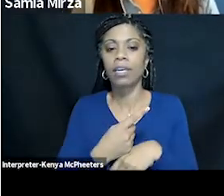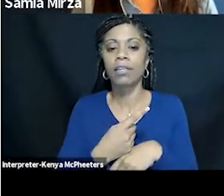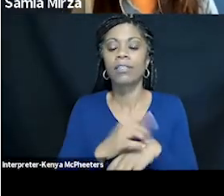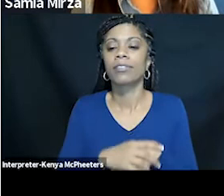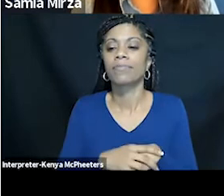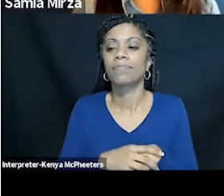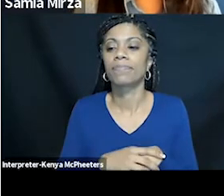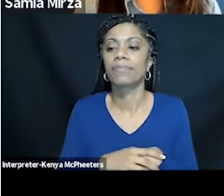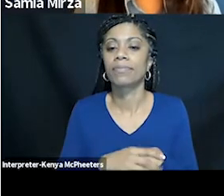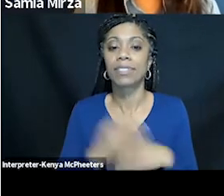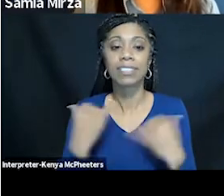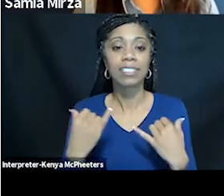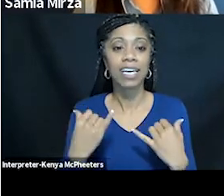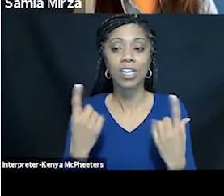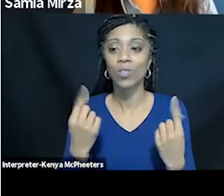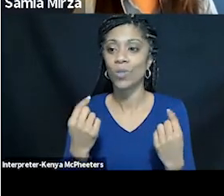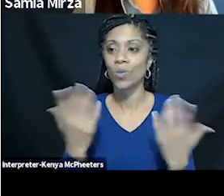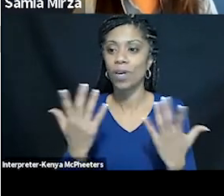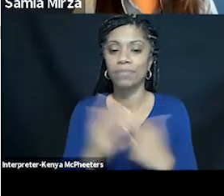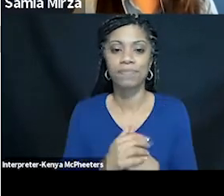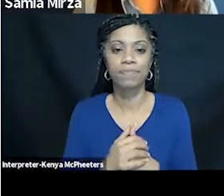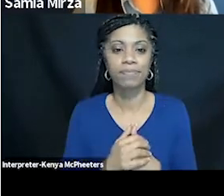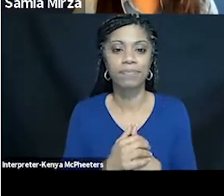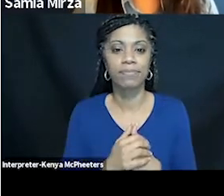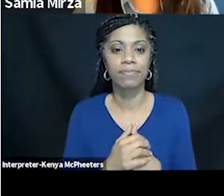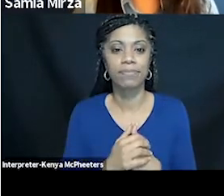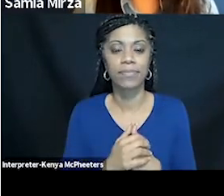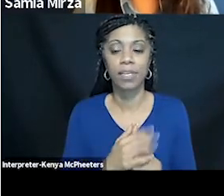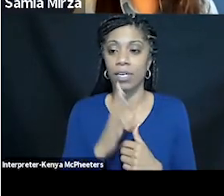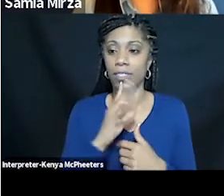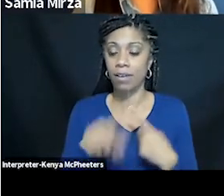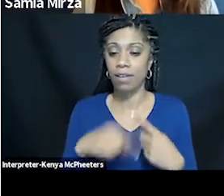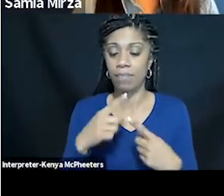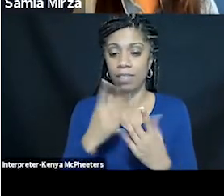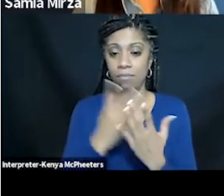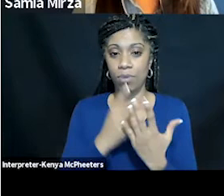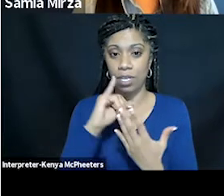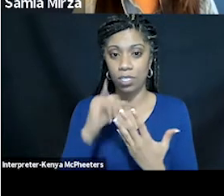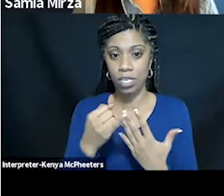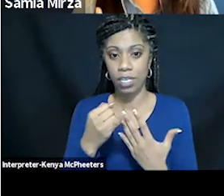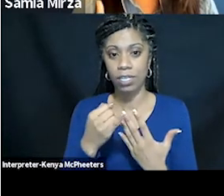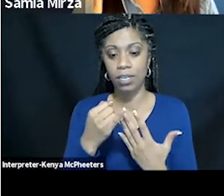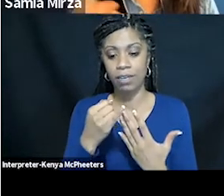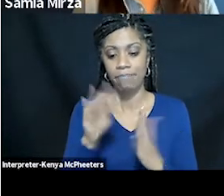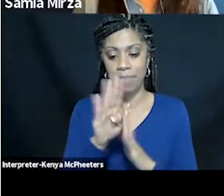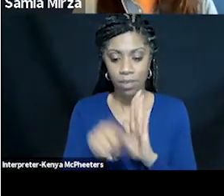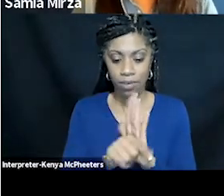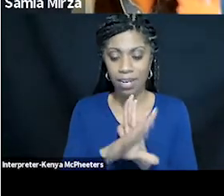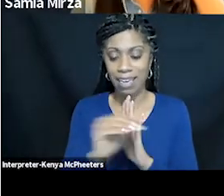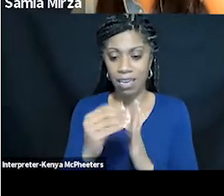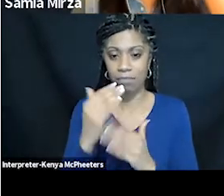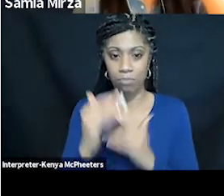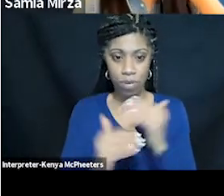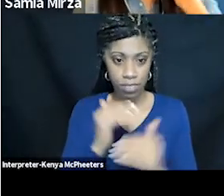So on today's agenda, we're going to talk about the project background and process. We'll talk about the role of